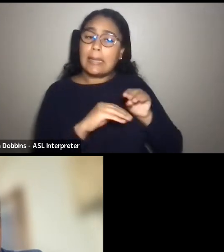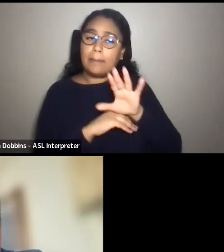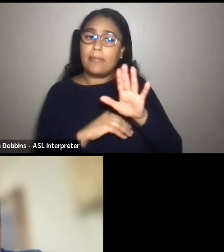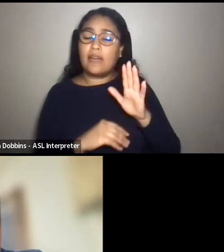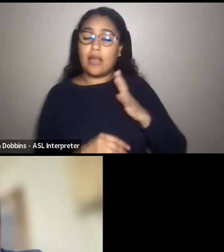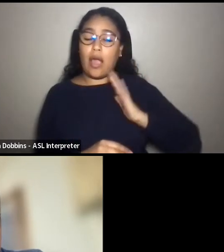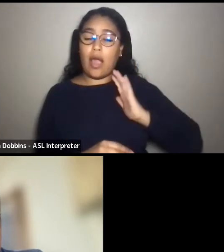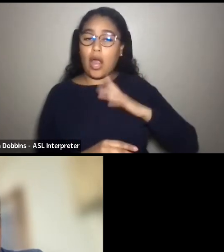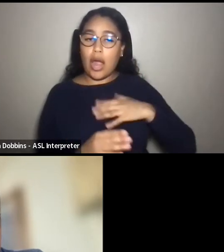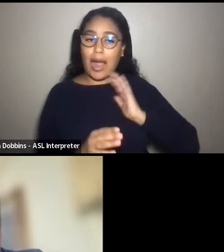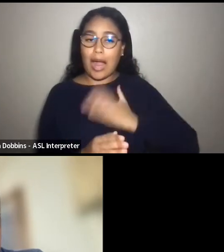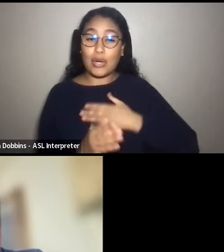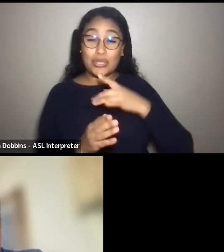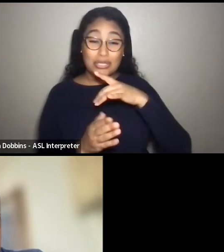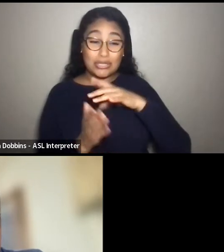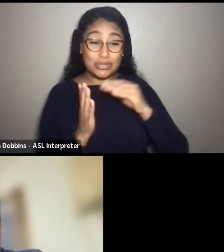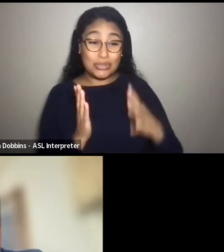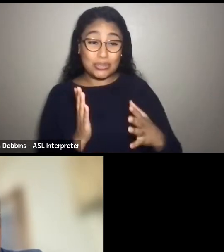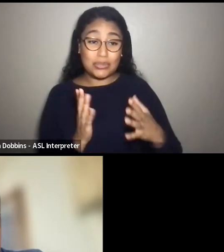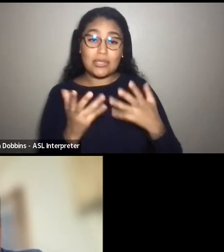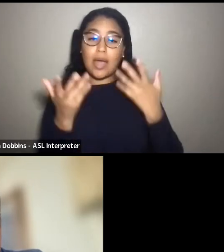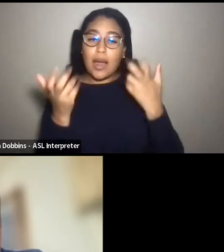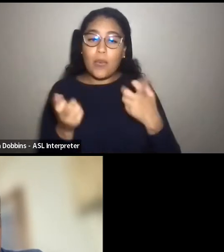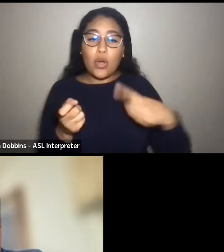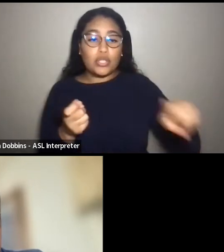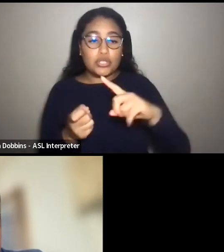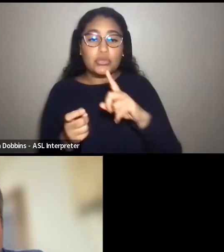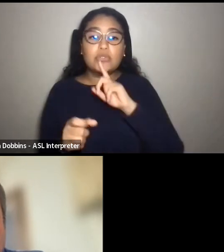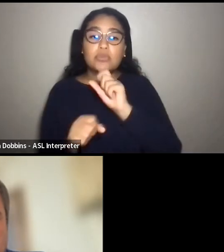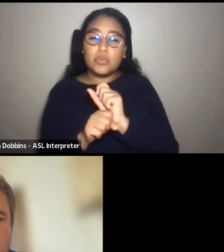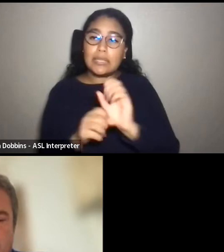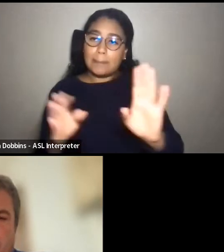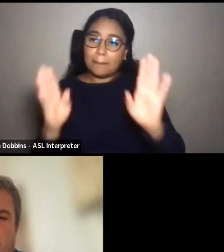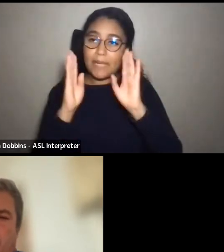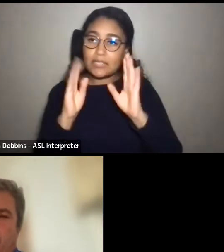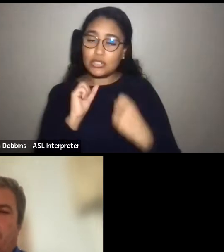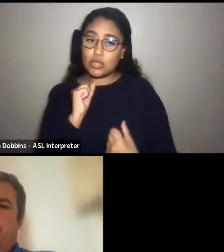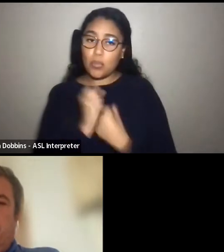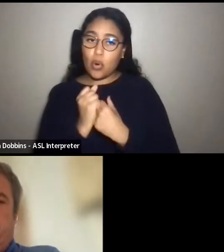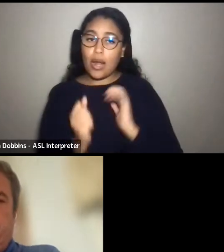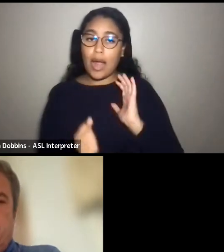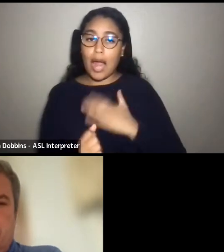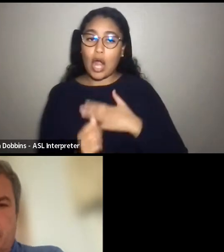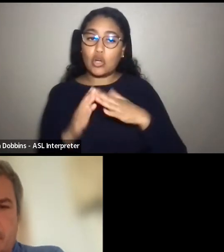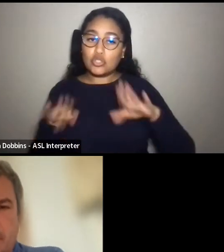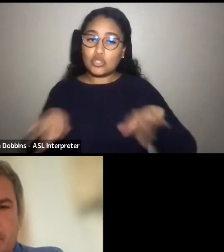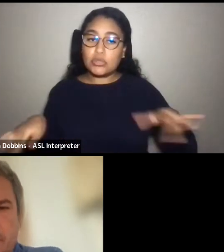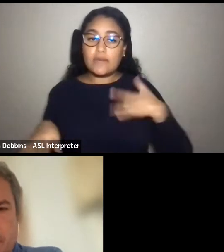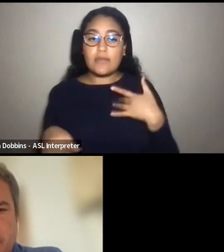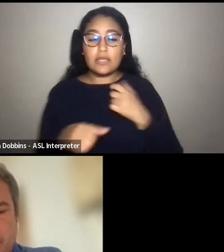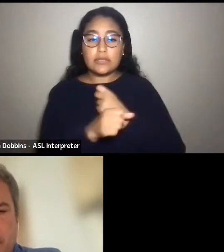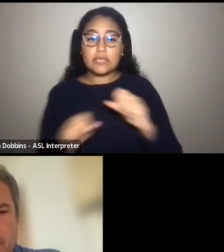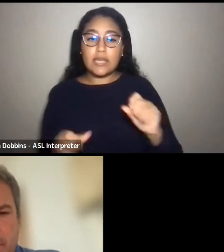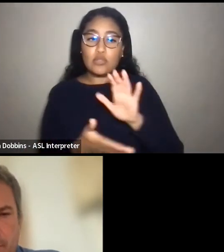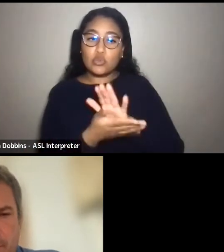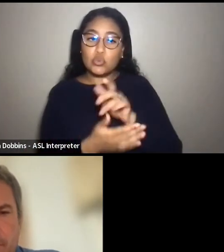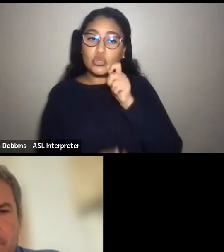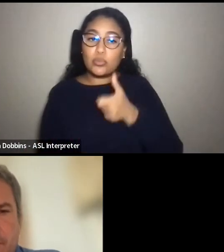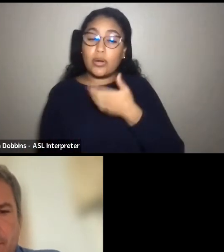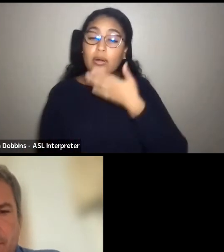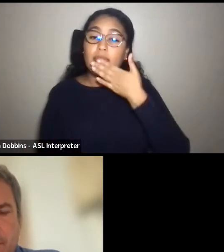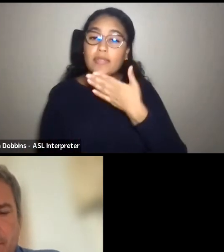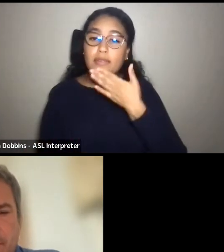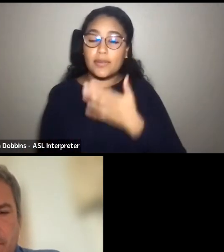school here. And I would like to feel you guys hear us out and support our kids to feel safe in school tomorrow. Thank you. Thank